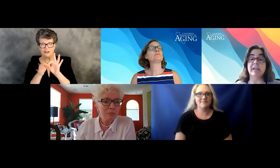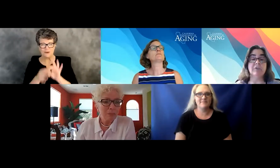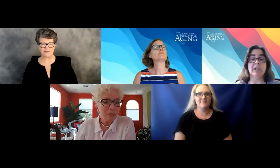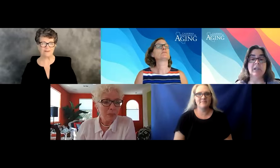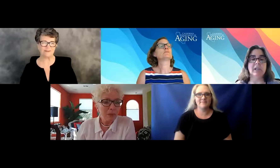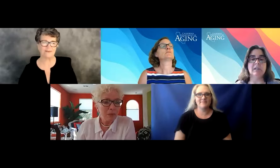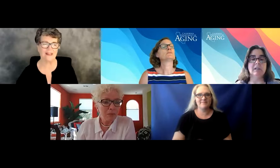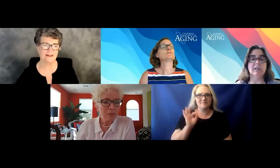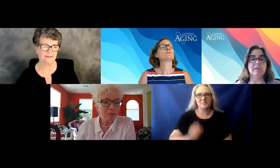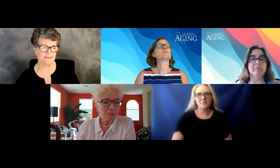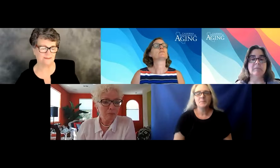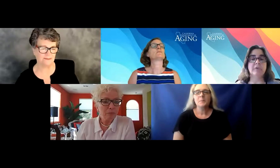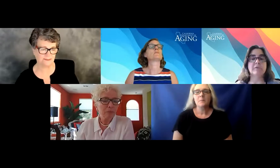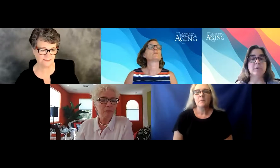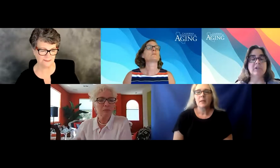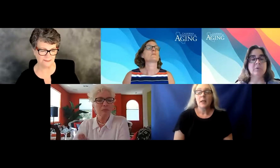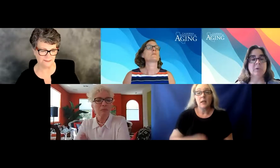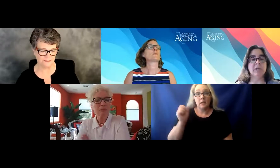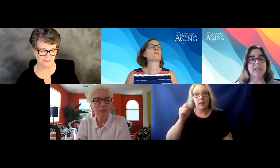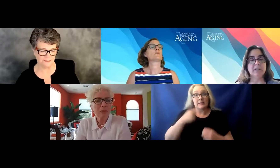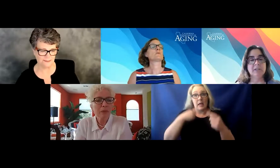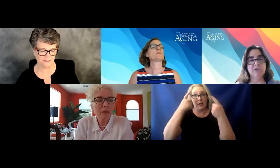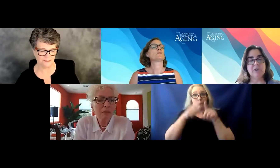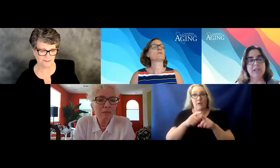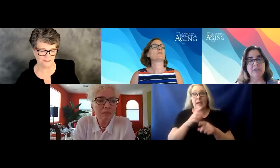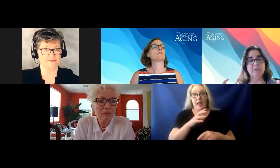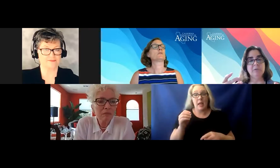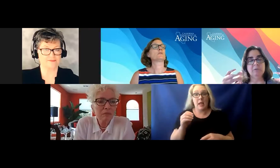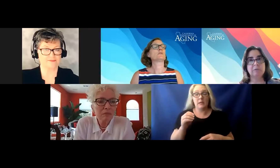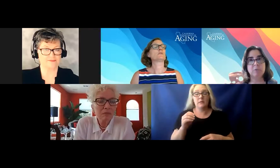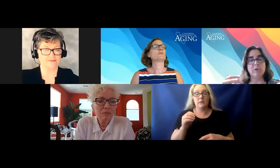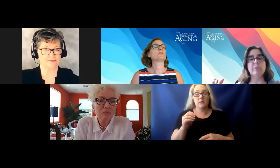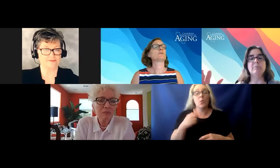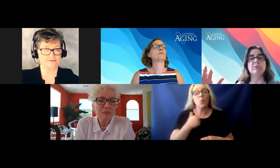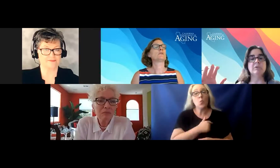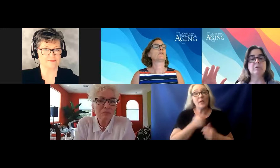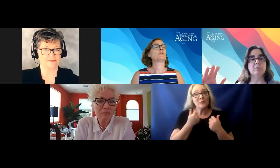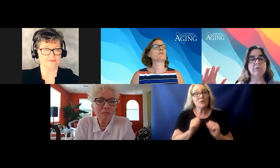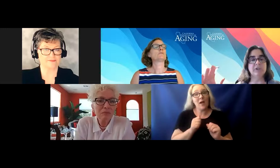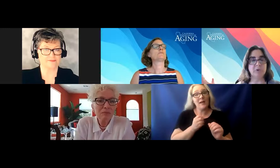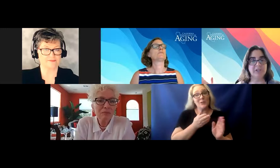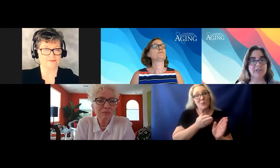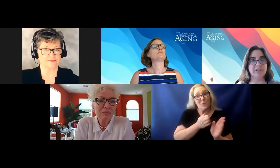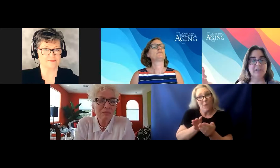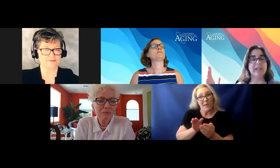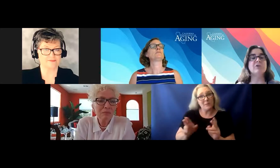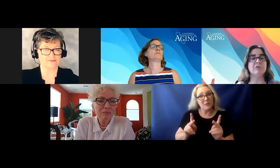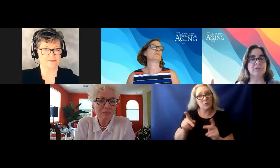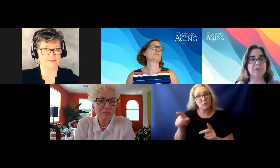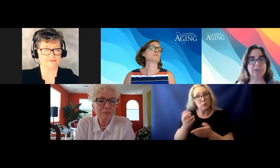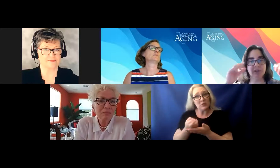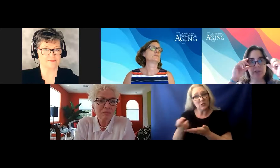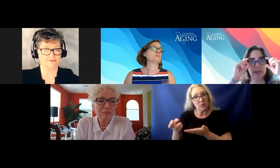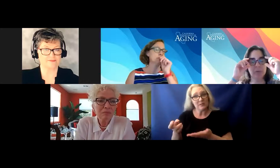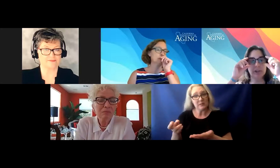Yes, I agree. And first of all, we do, again, try to point people to resources external